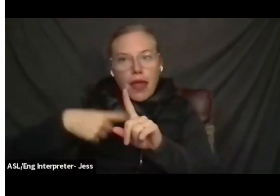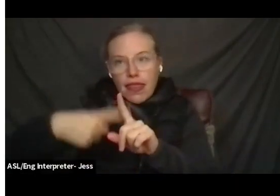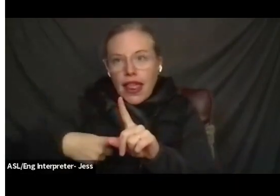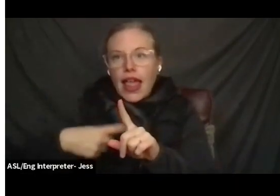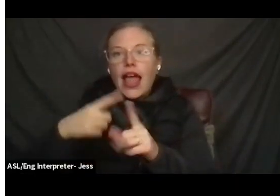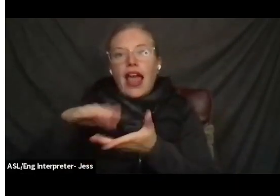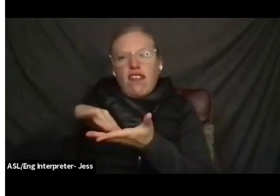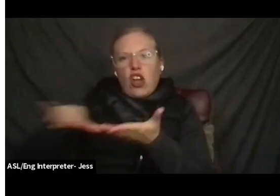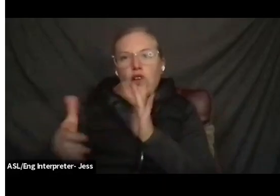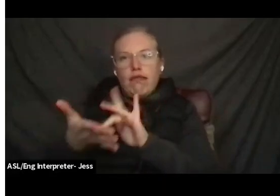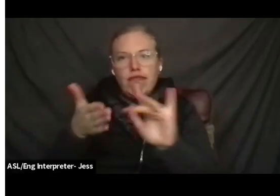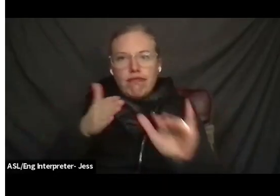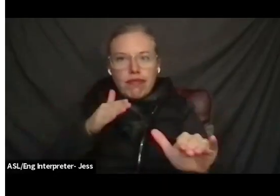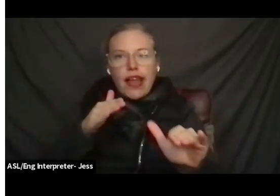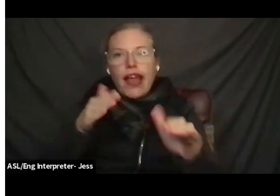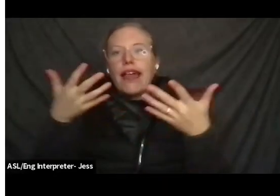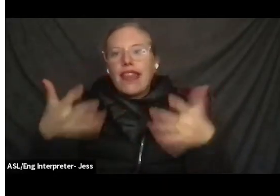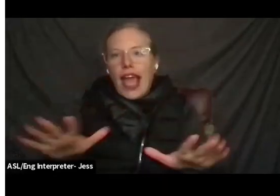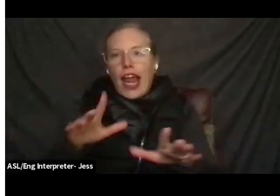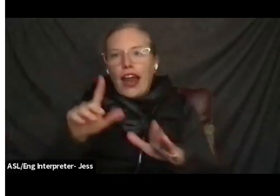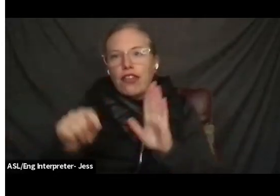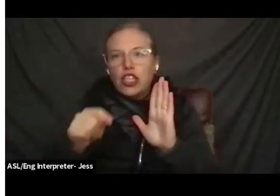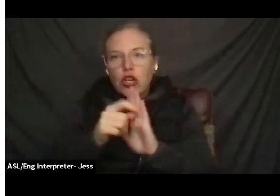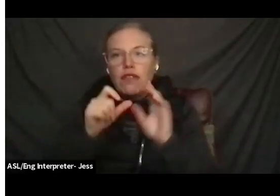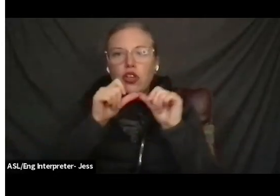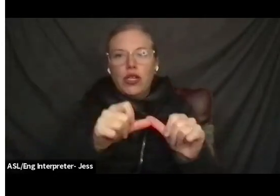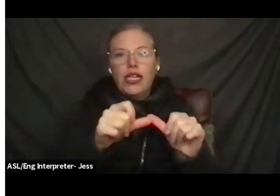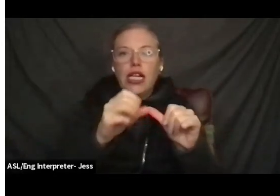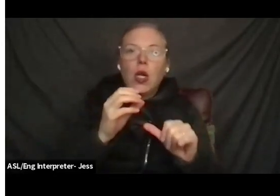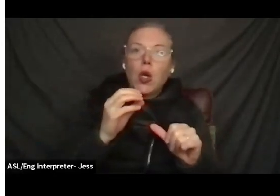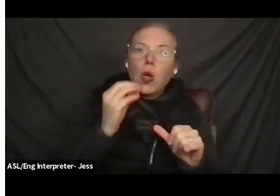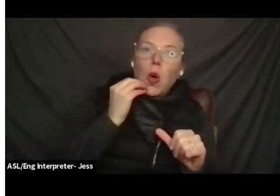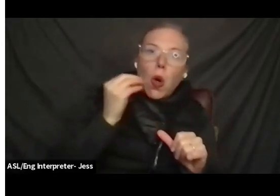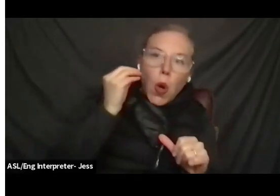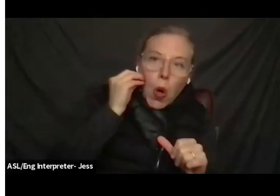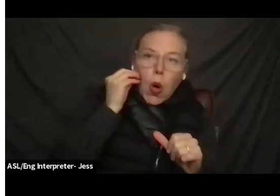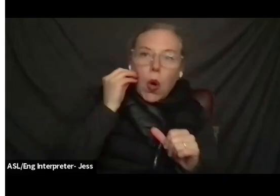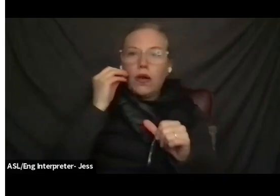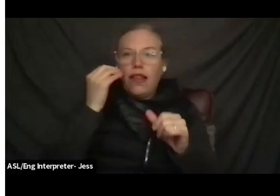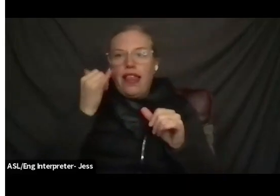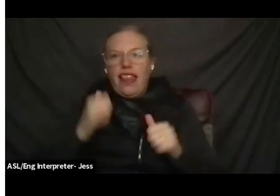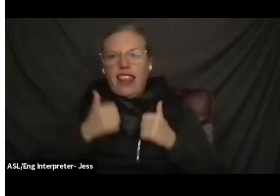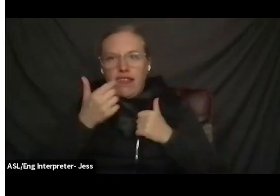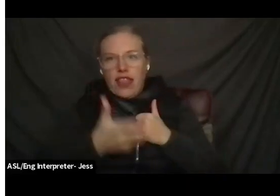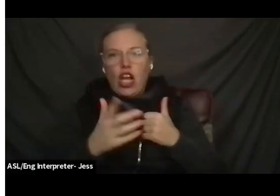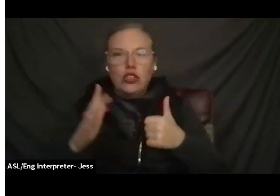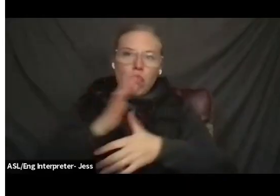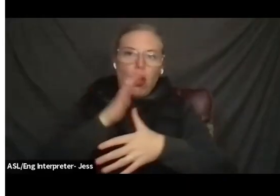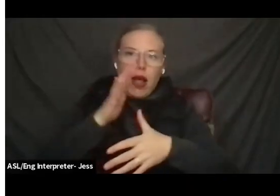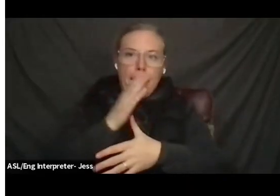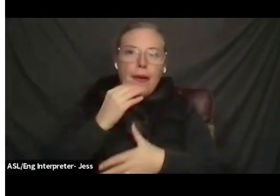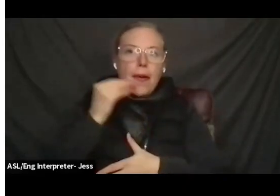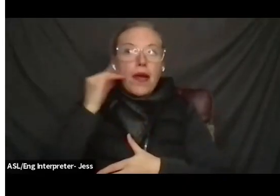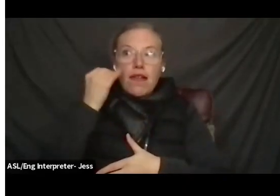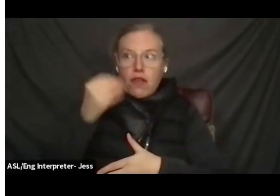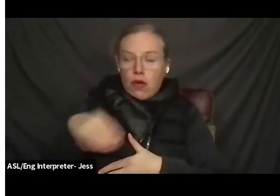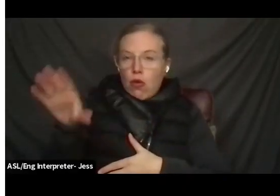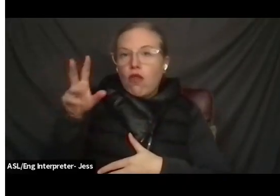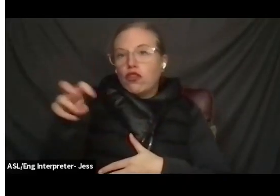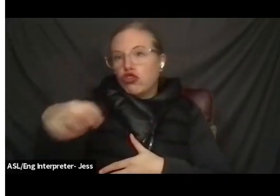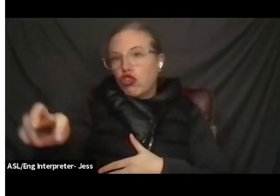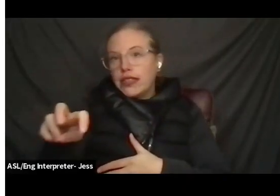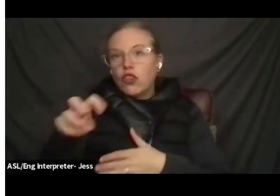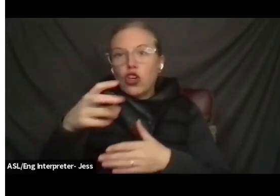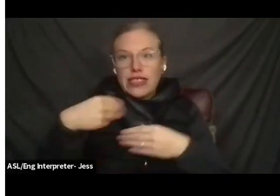they're forgiven at the end of the term if you continue to own and occupy as your principal residence. If you move out, transfer, or sell the